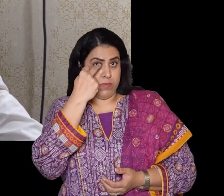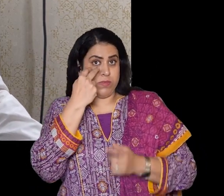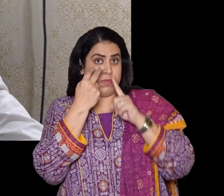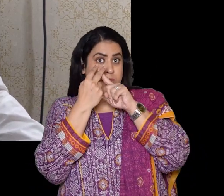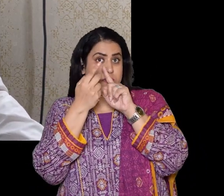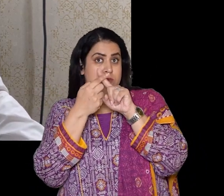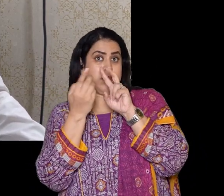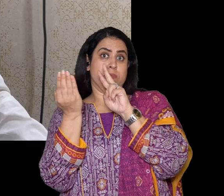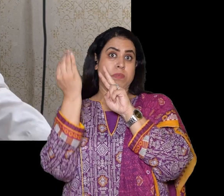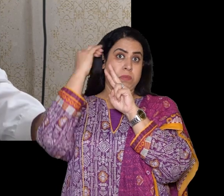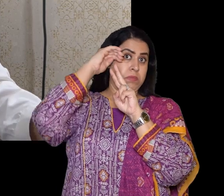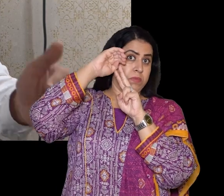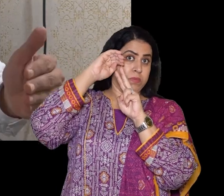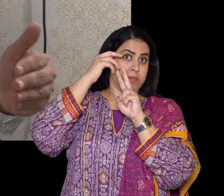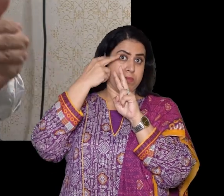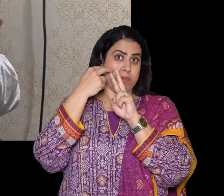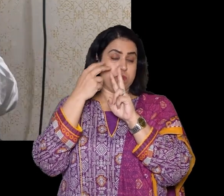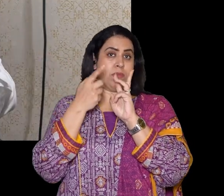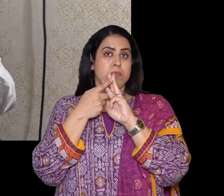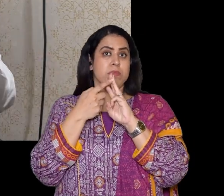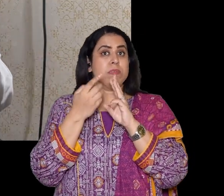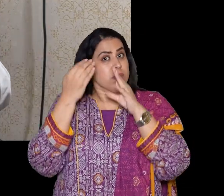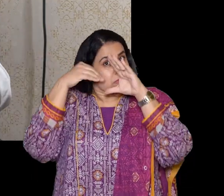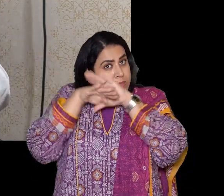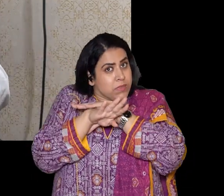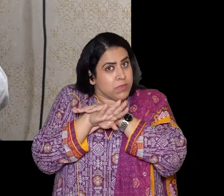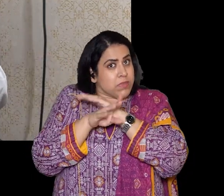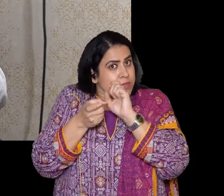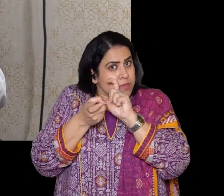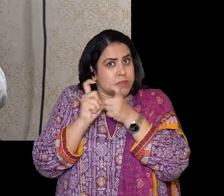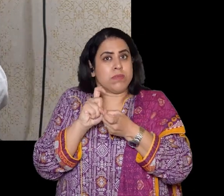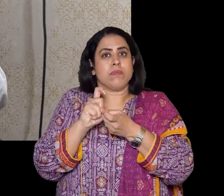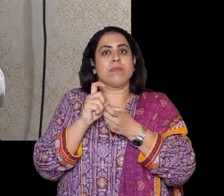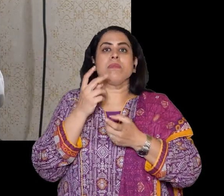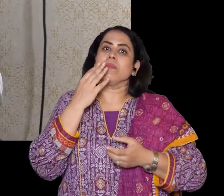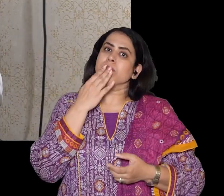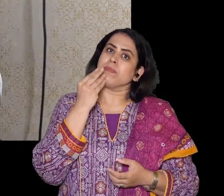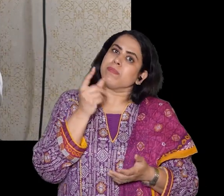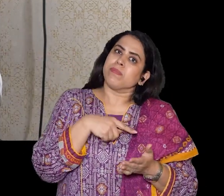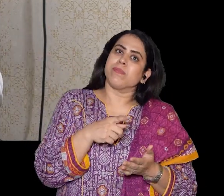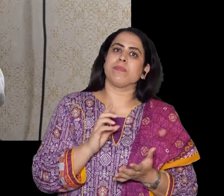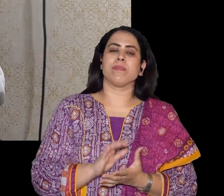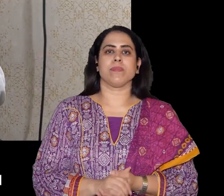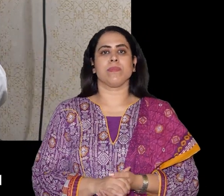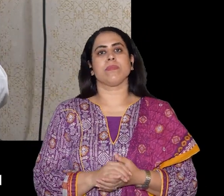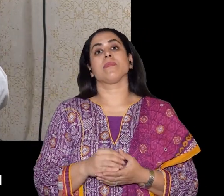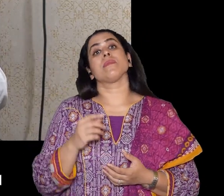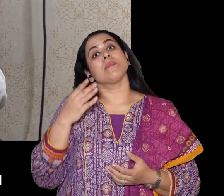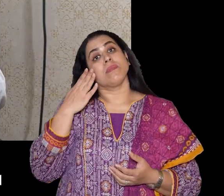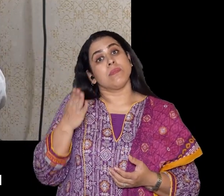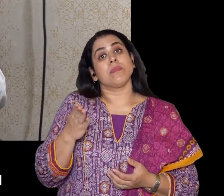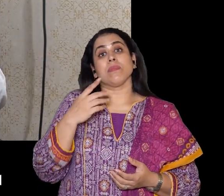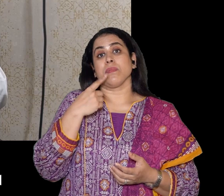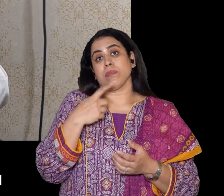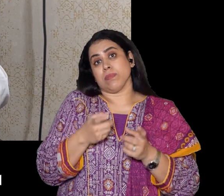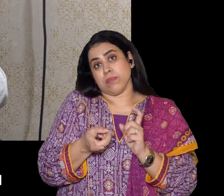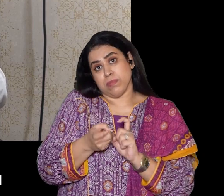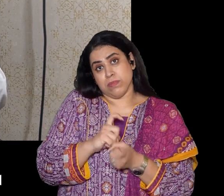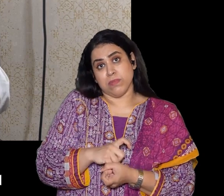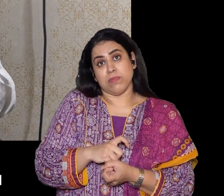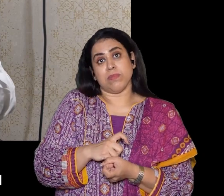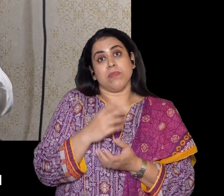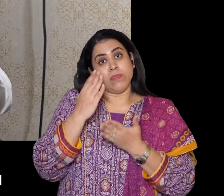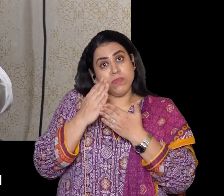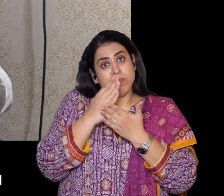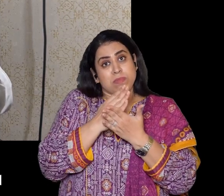the back of the eye, we look at the changes inside the eye due to diabetes. Now, those changes can